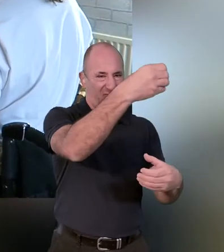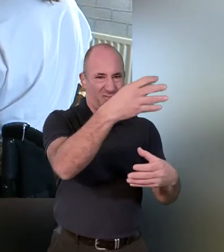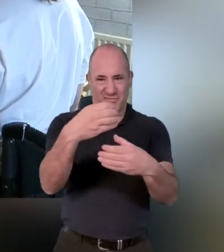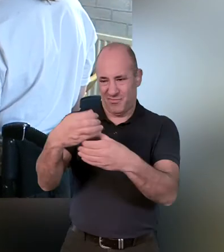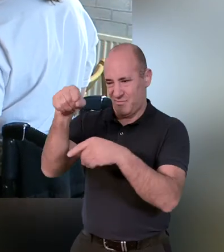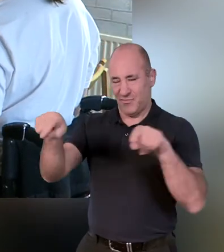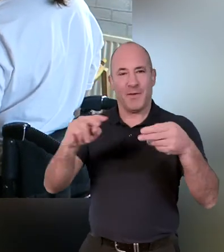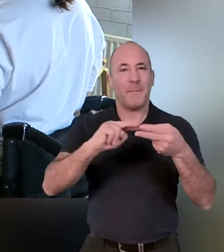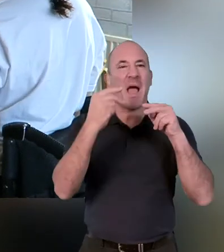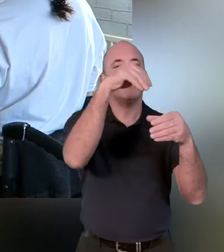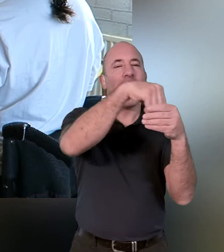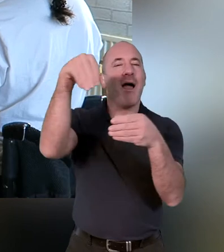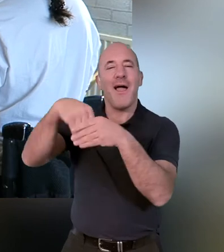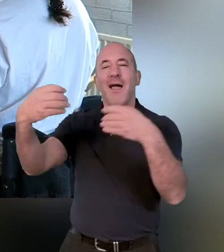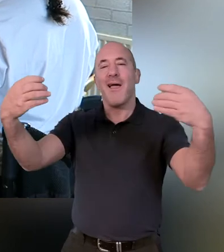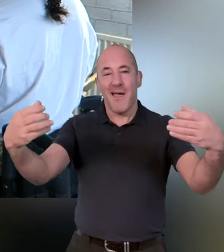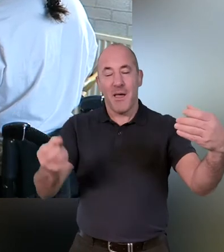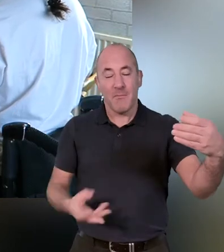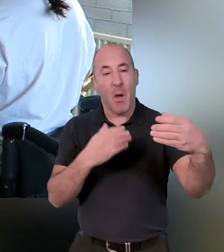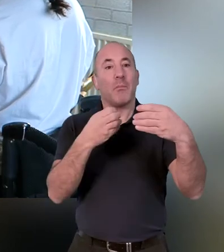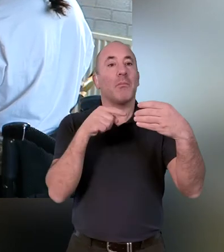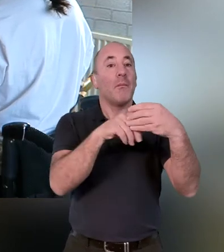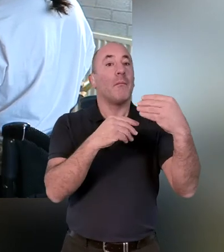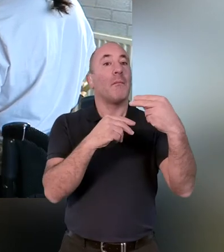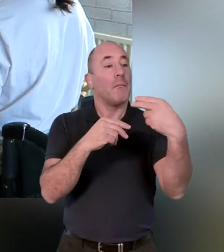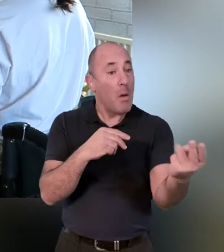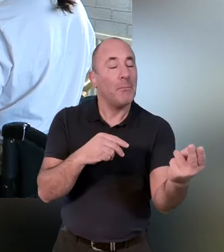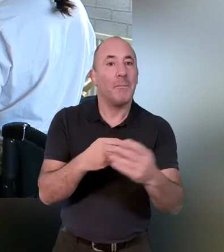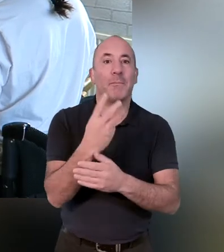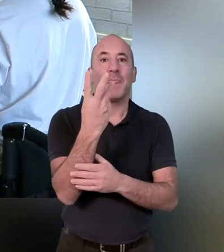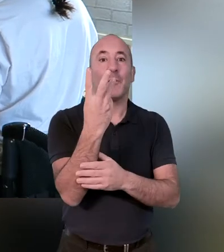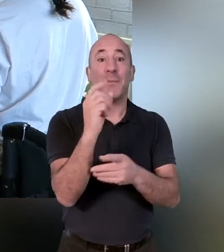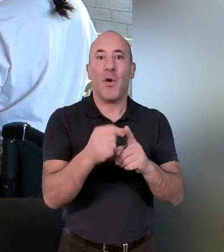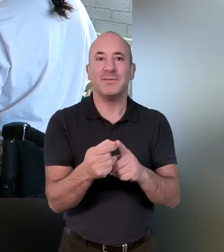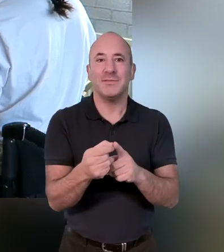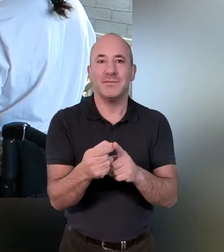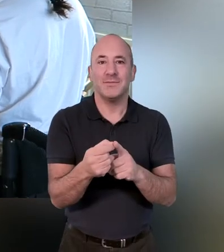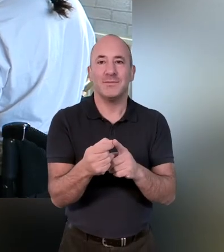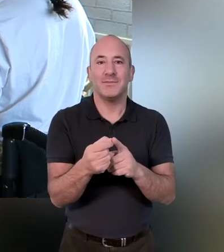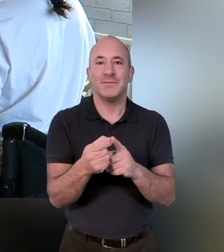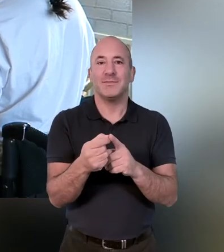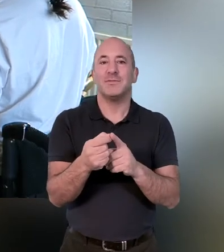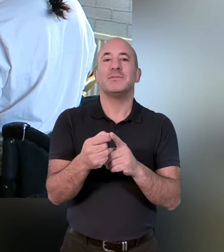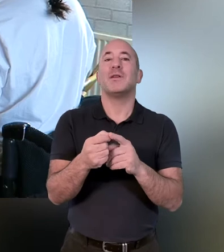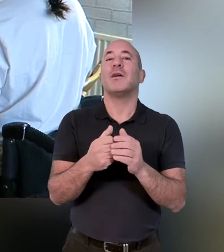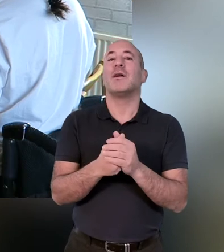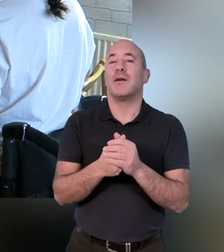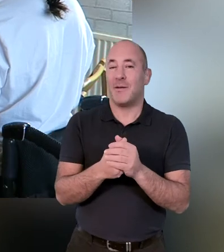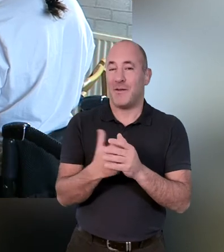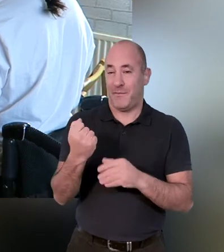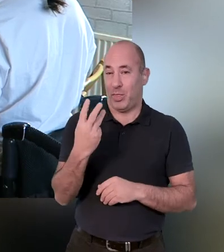if she knocks over one of the containers that I said got pasta in so they're